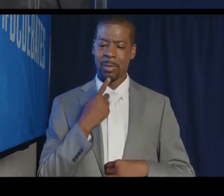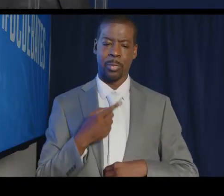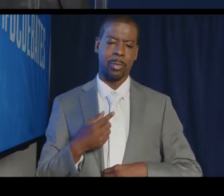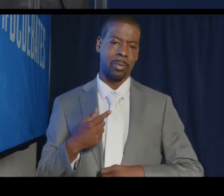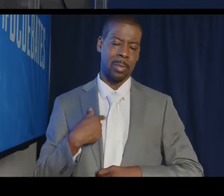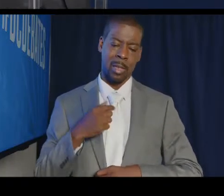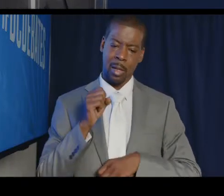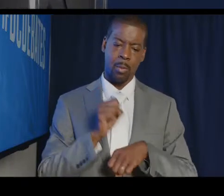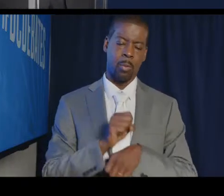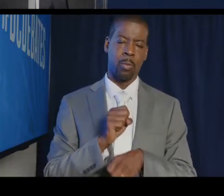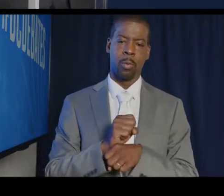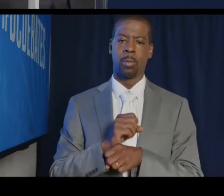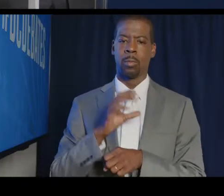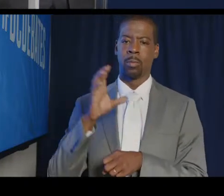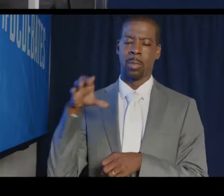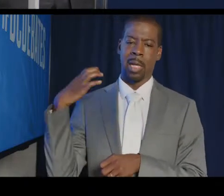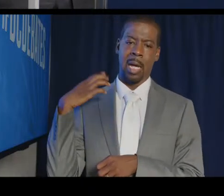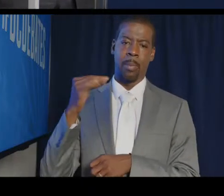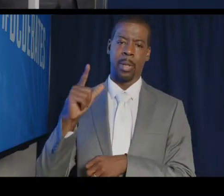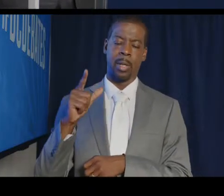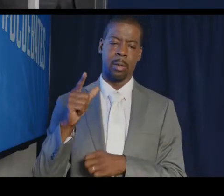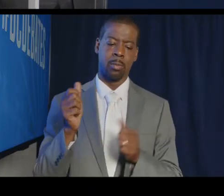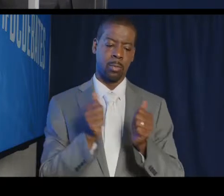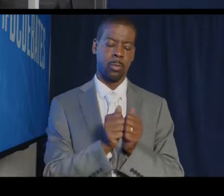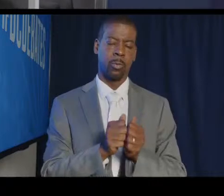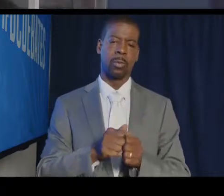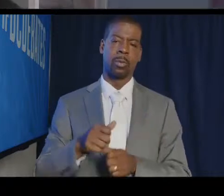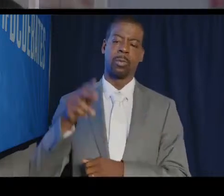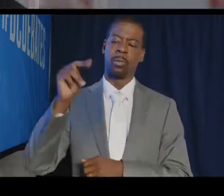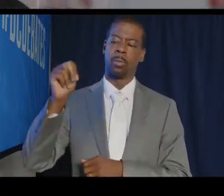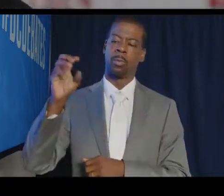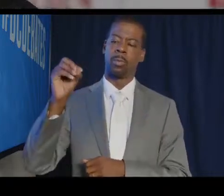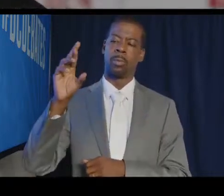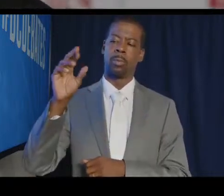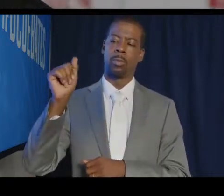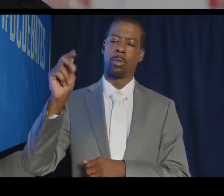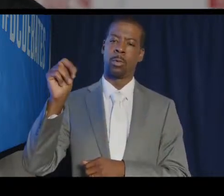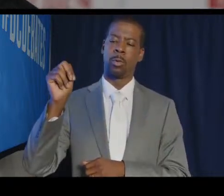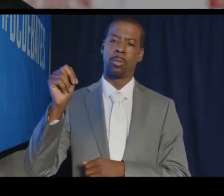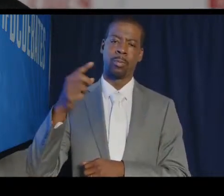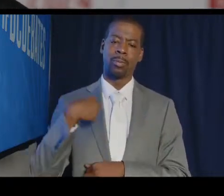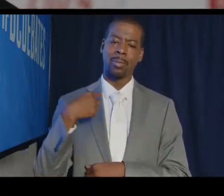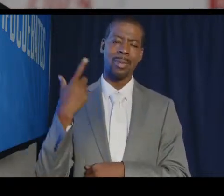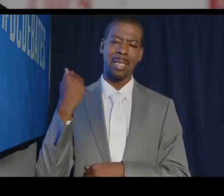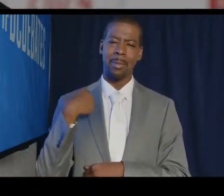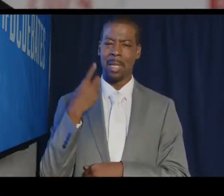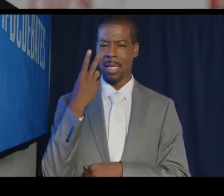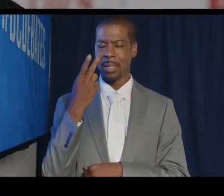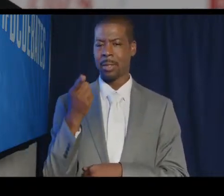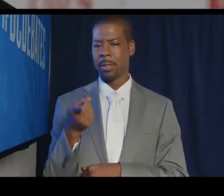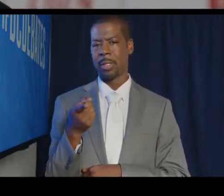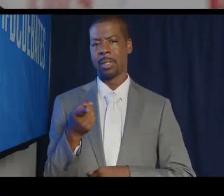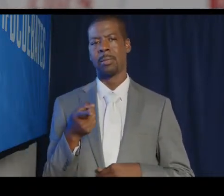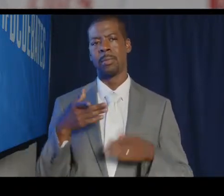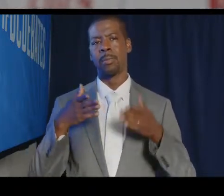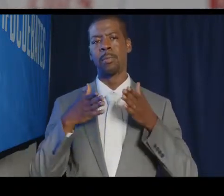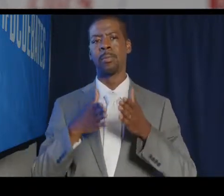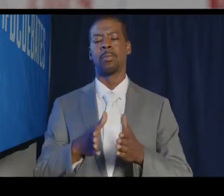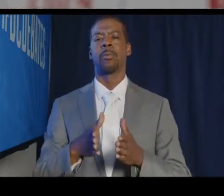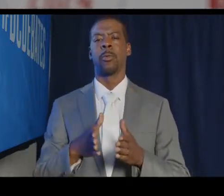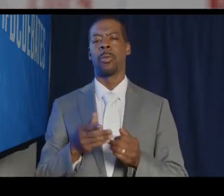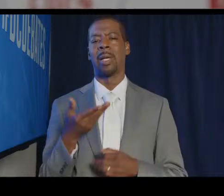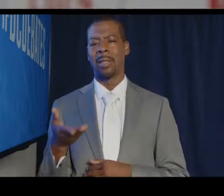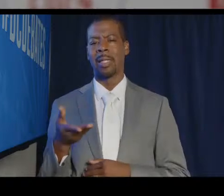worked on Capitol Hill 10 years ago for Congresswoman Norton, the last time we saw something like this. And what I saw up close behind the scenes was the way that issues like